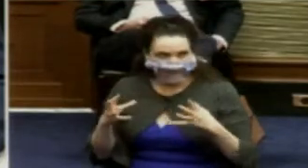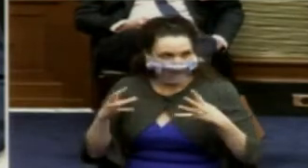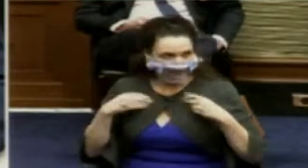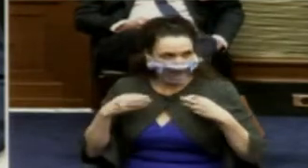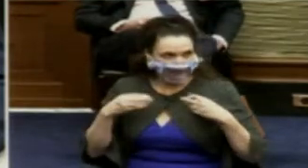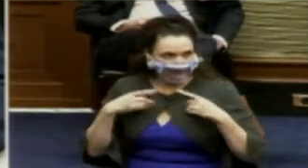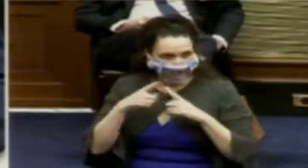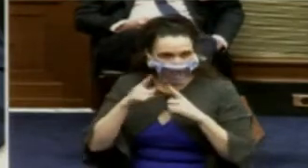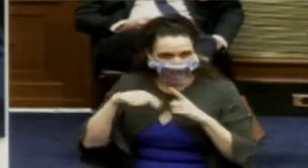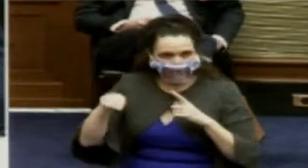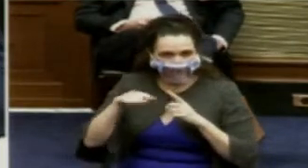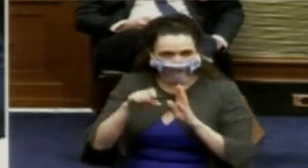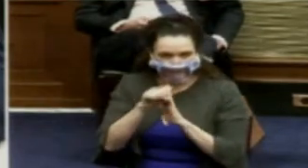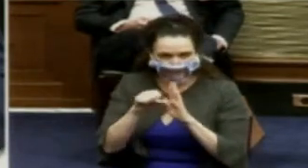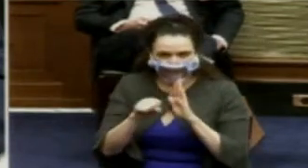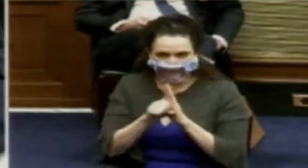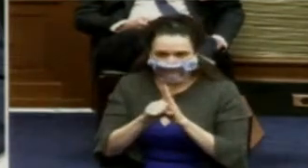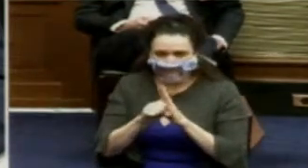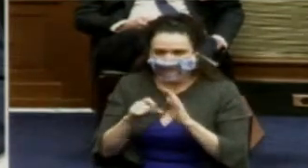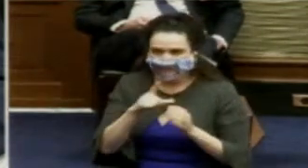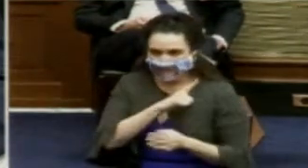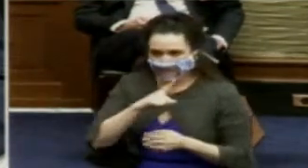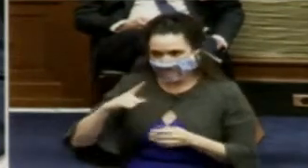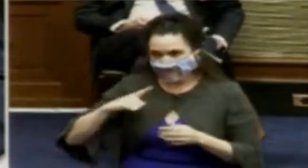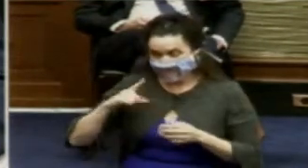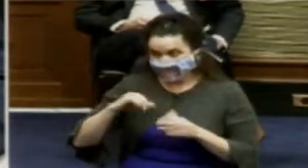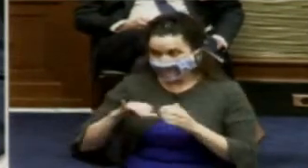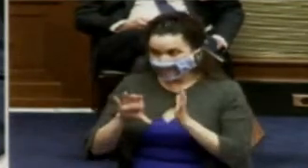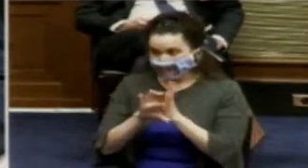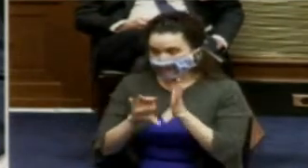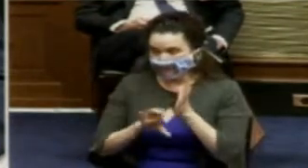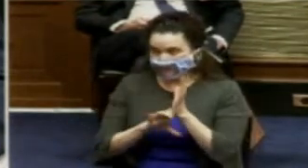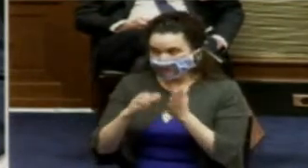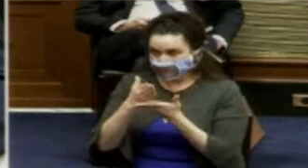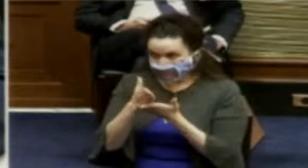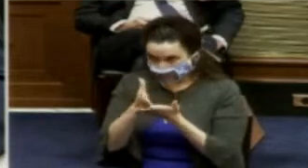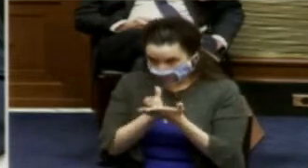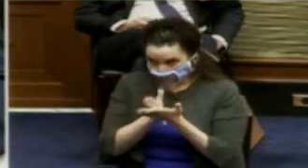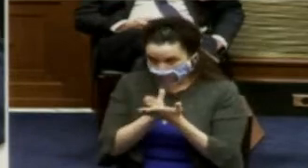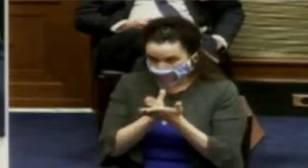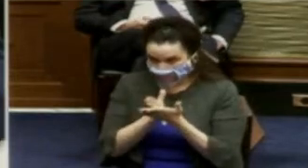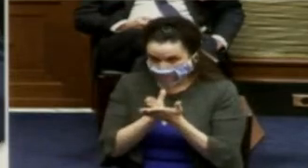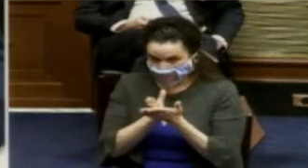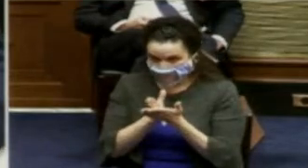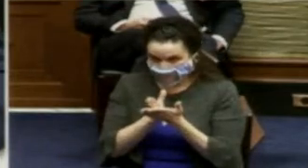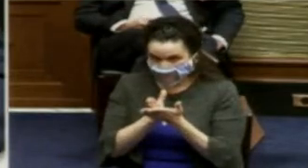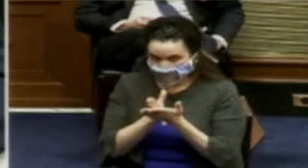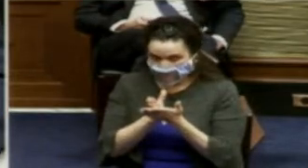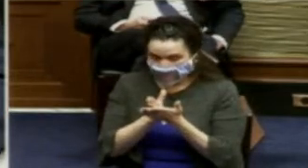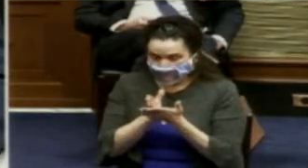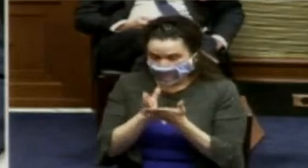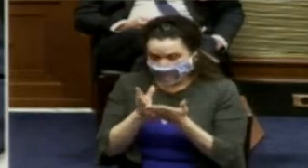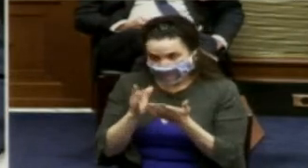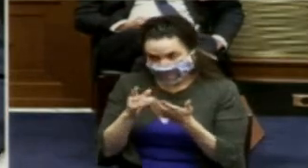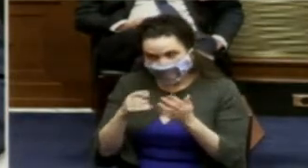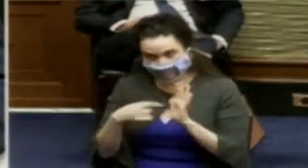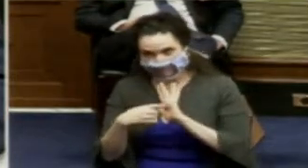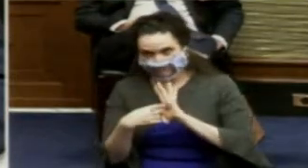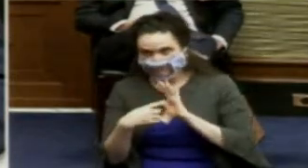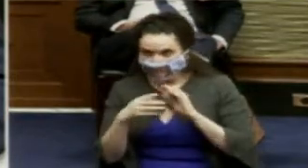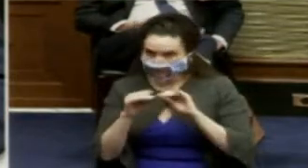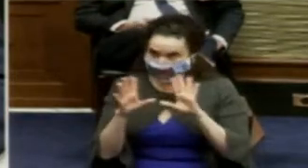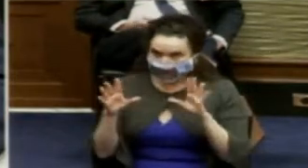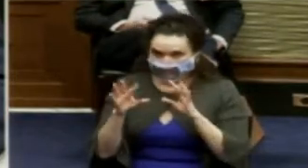states' legislatures. So that constitutional provision is certainly implicated, but more to the point, again, at the